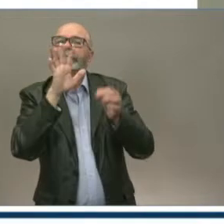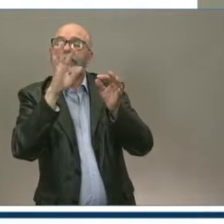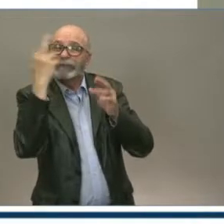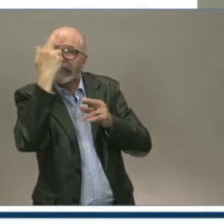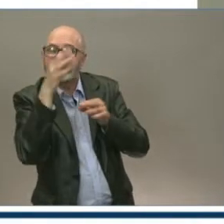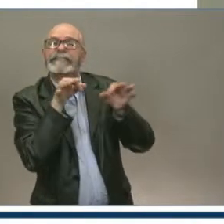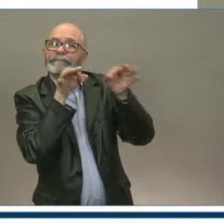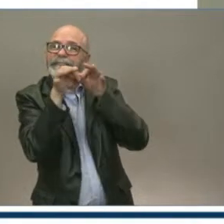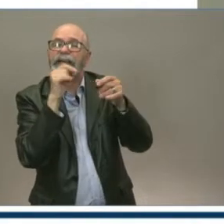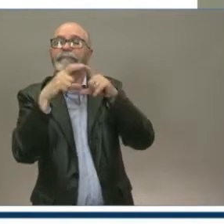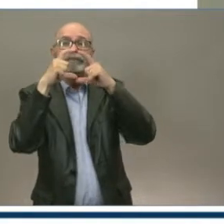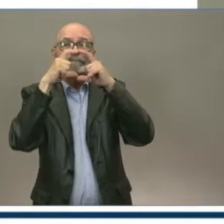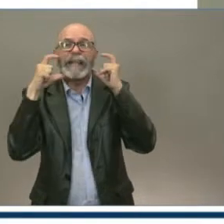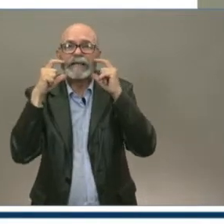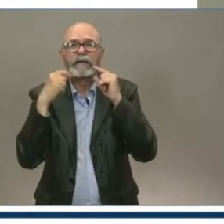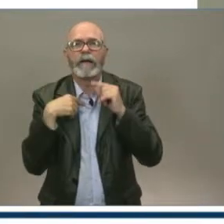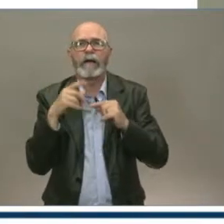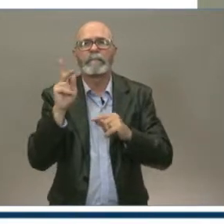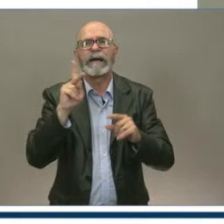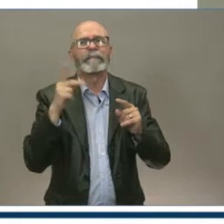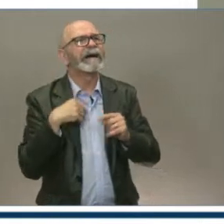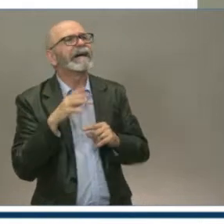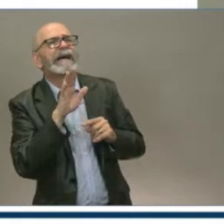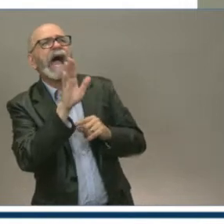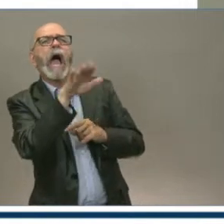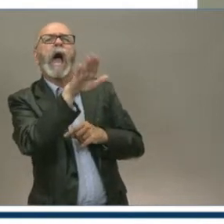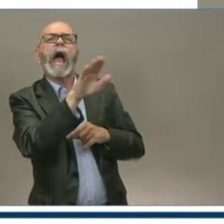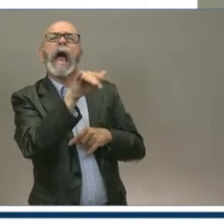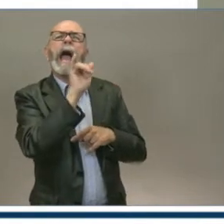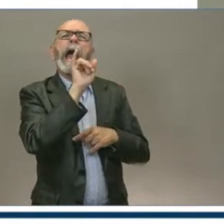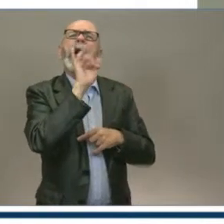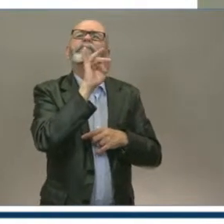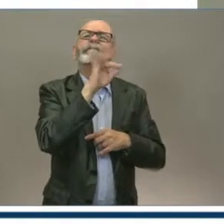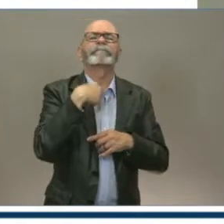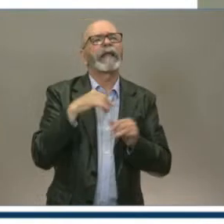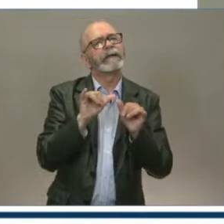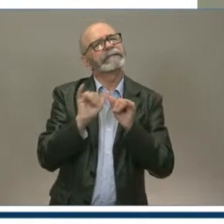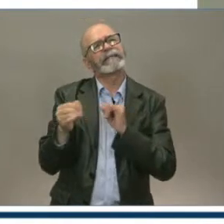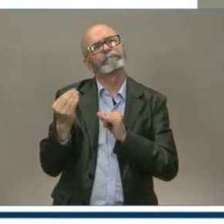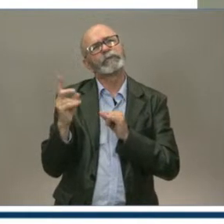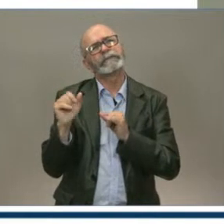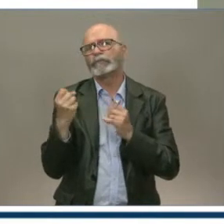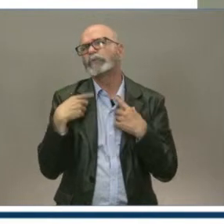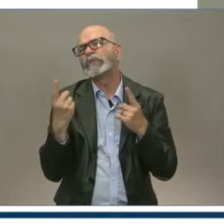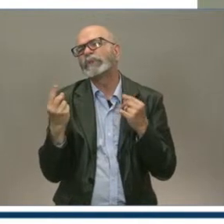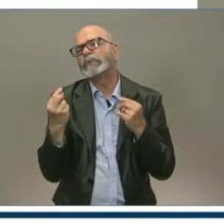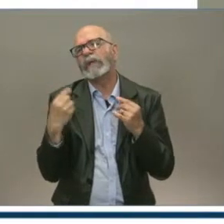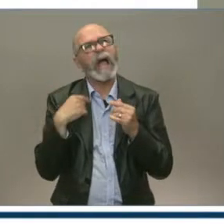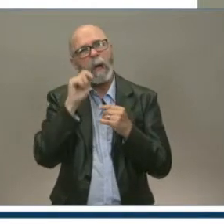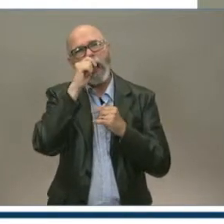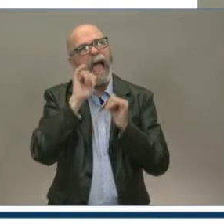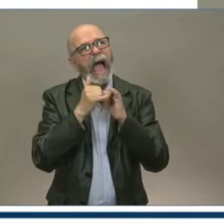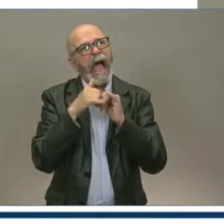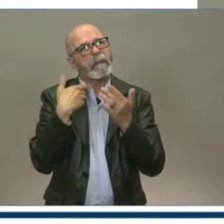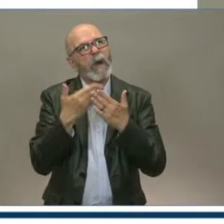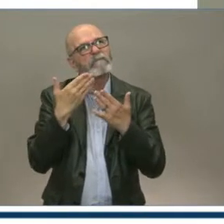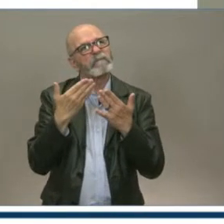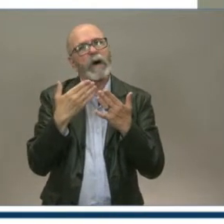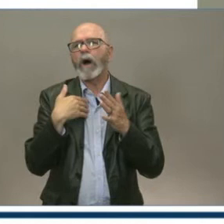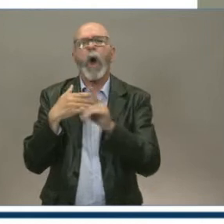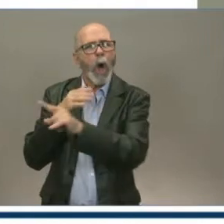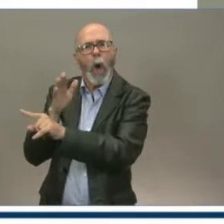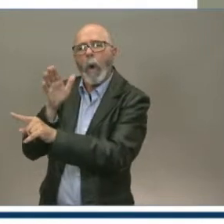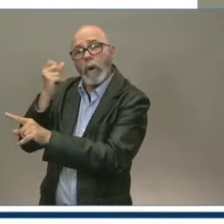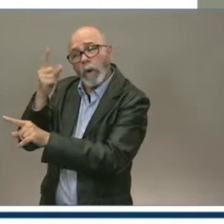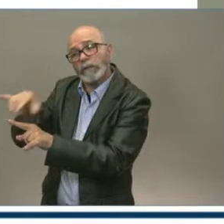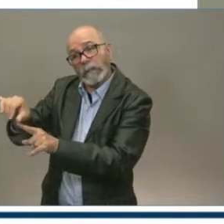getting questions, well, how do I get tested if I have to be quarantined? So we've made it clear under the order that they're allowed to technically come out of their